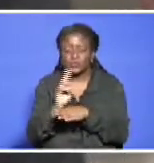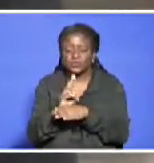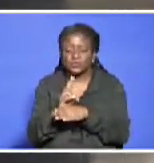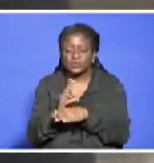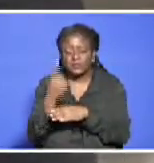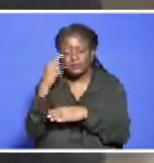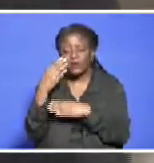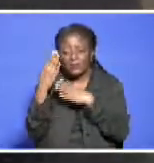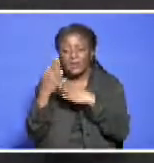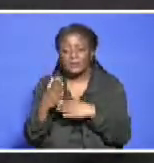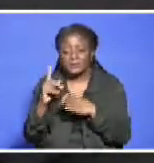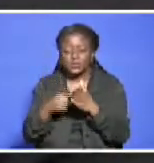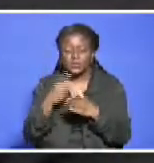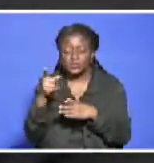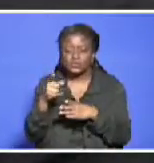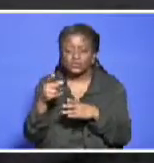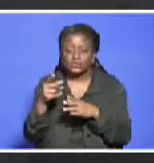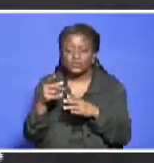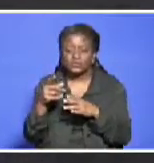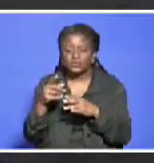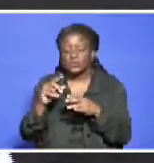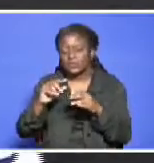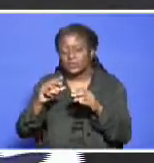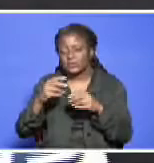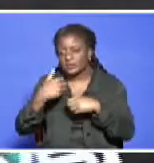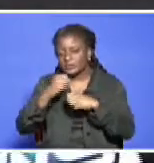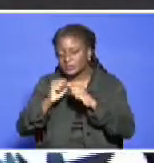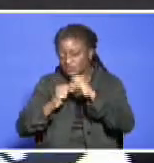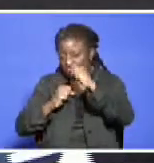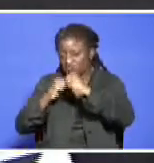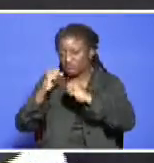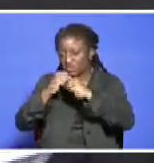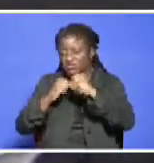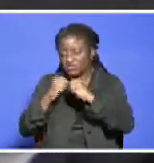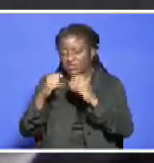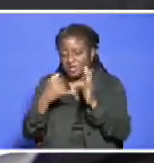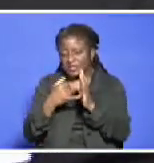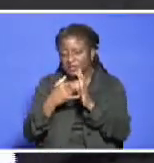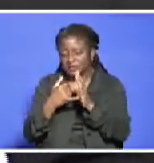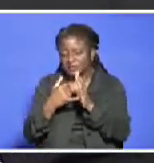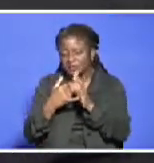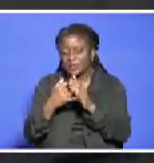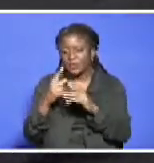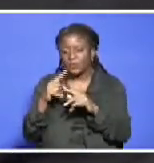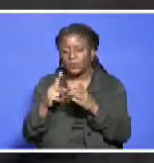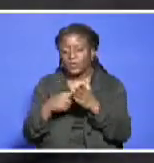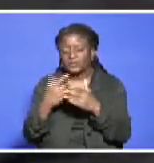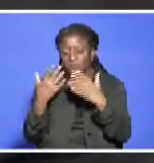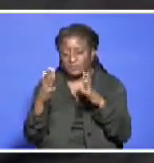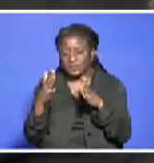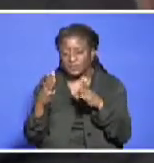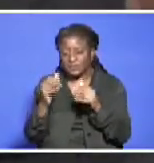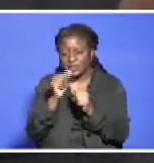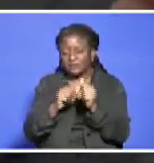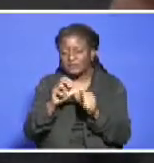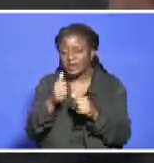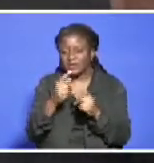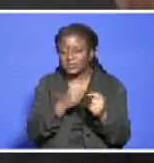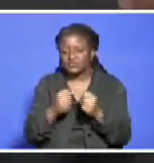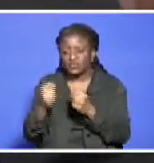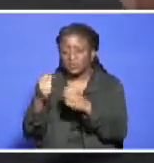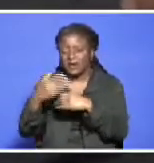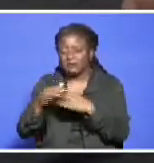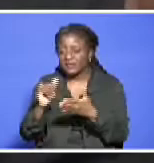Certainly for Bahamians, once you set it up, there's a certain amount of time involved in setting it up. But once you're set up, every other trip after that, all